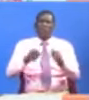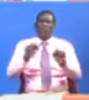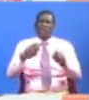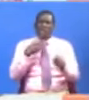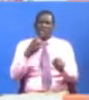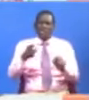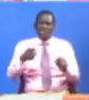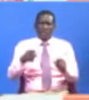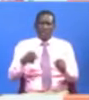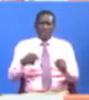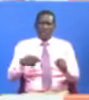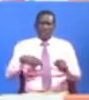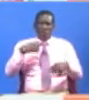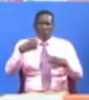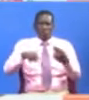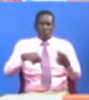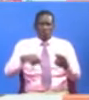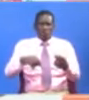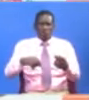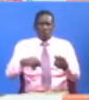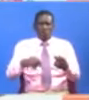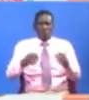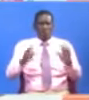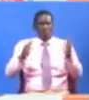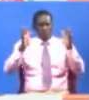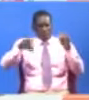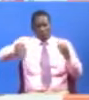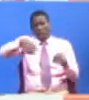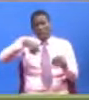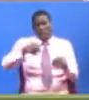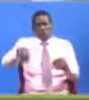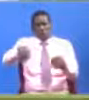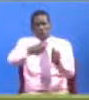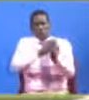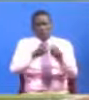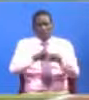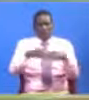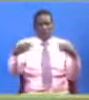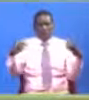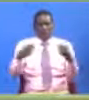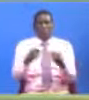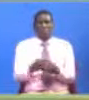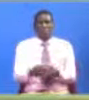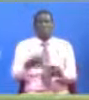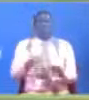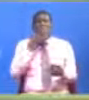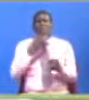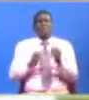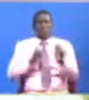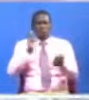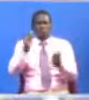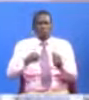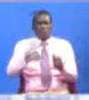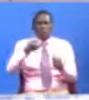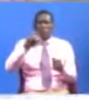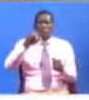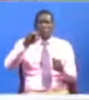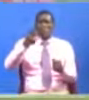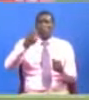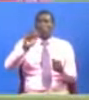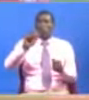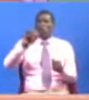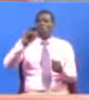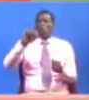them, they continue cheering us. We are together as a team. In the men's race, Emmanuel Wanyonyi was